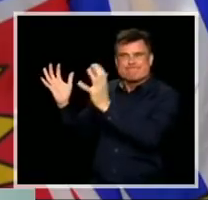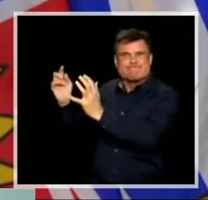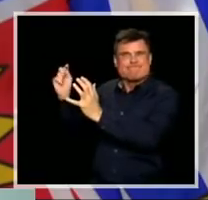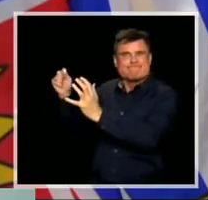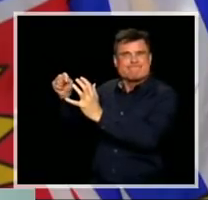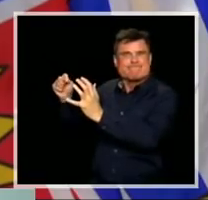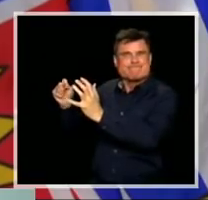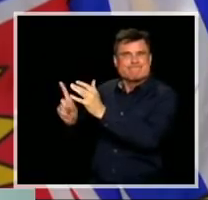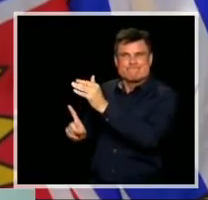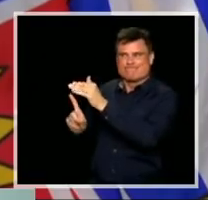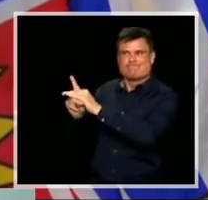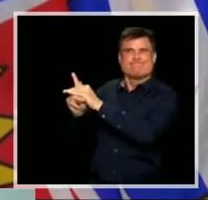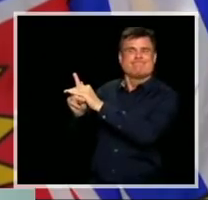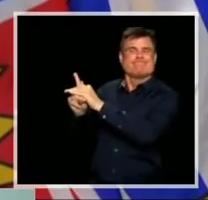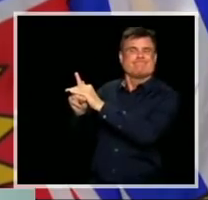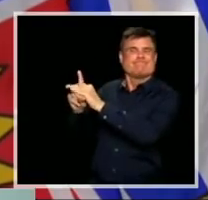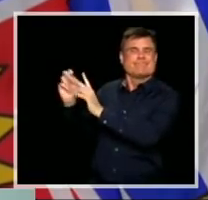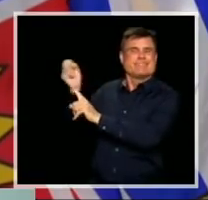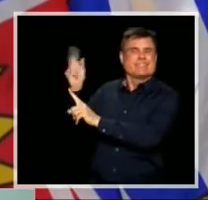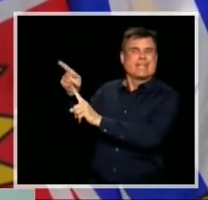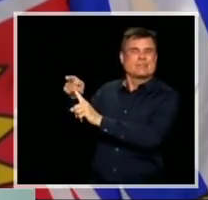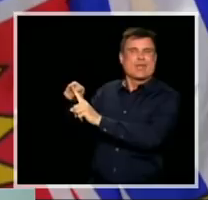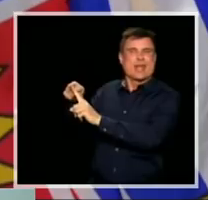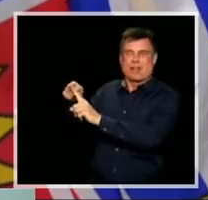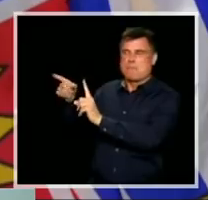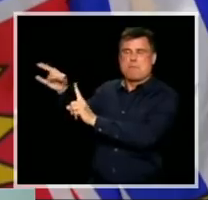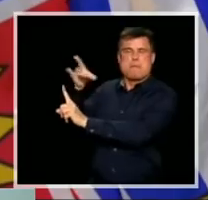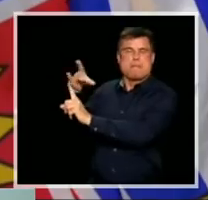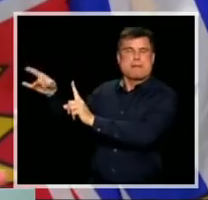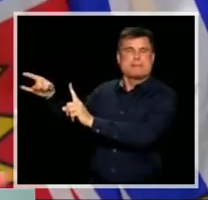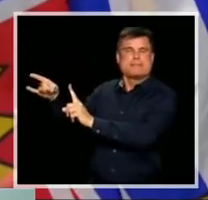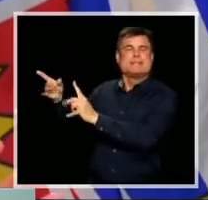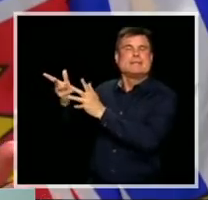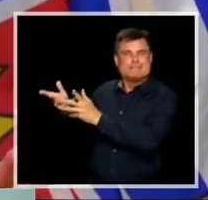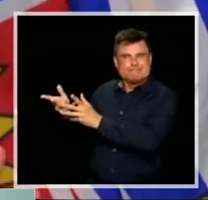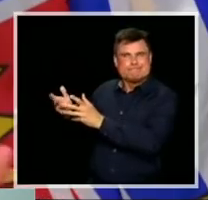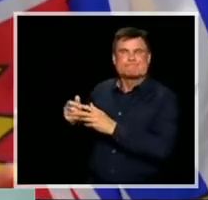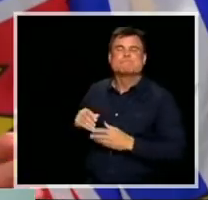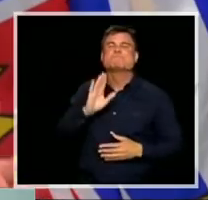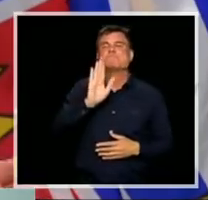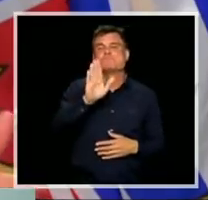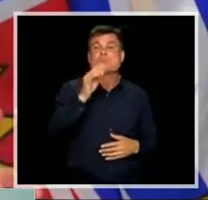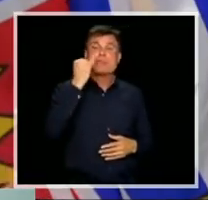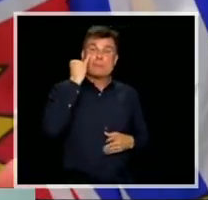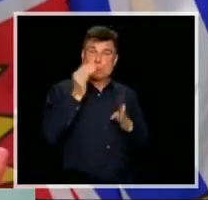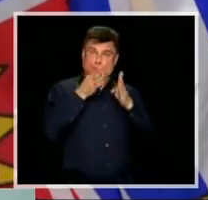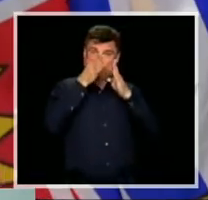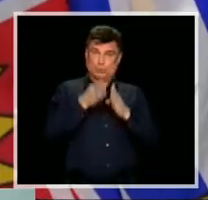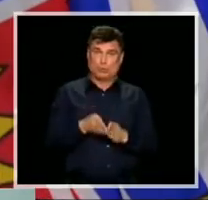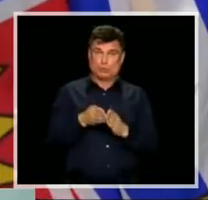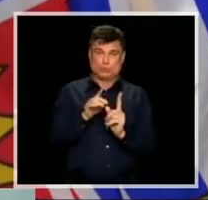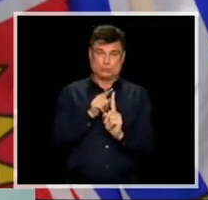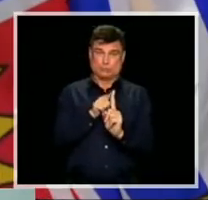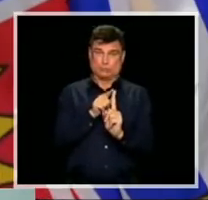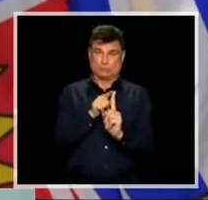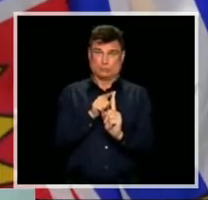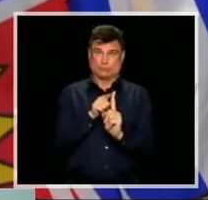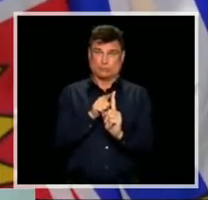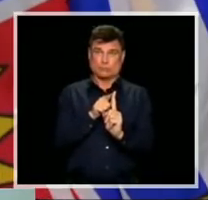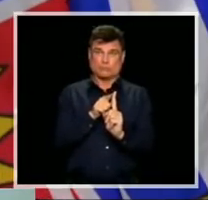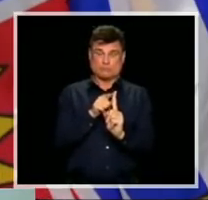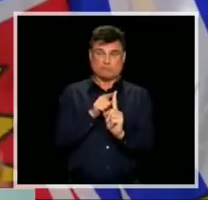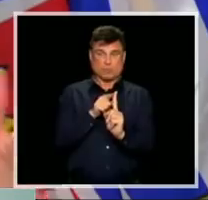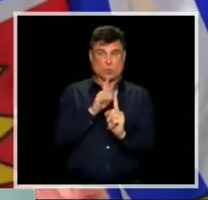that way. So I don't see that changing in the short term. And particularly, we've been watching, as we say, in these 2-week